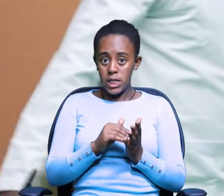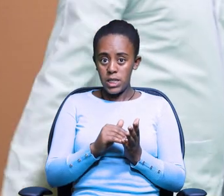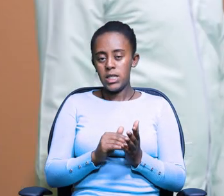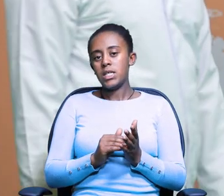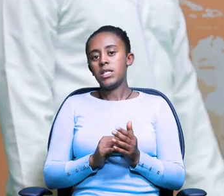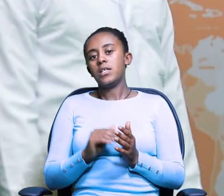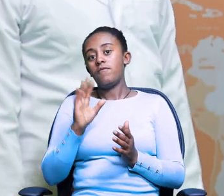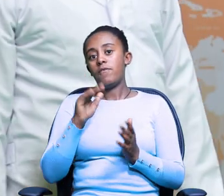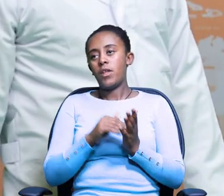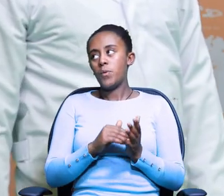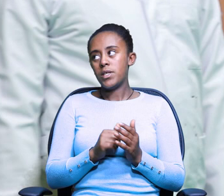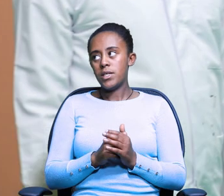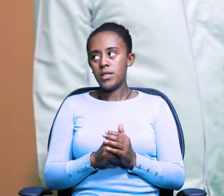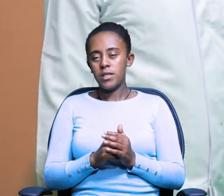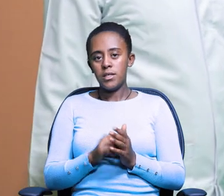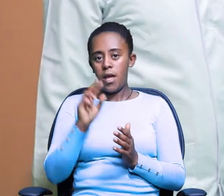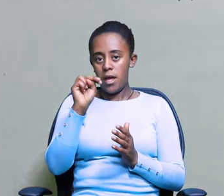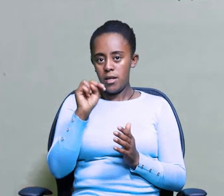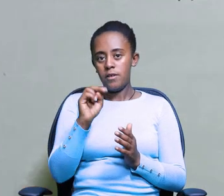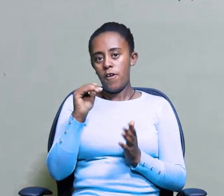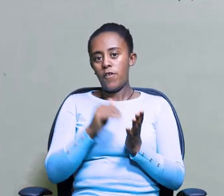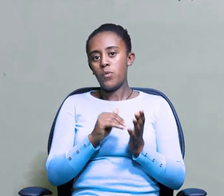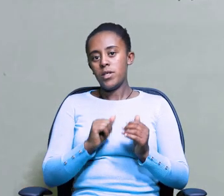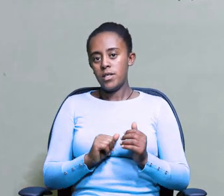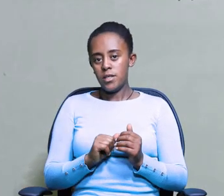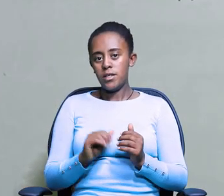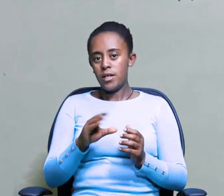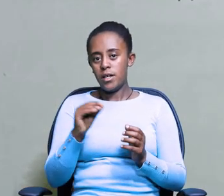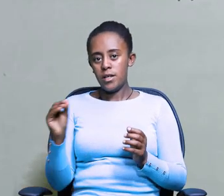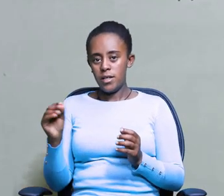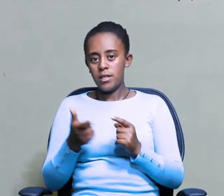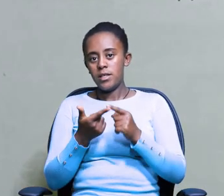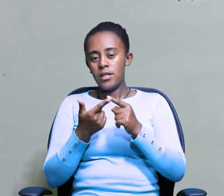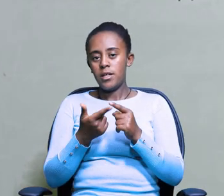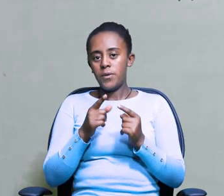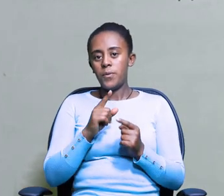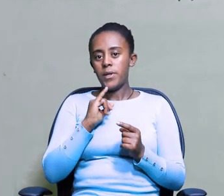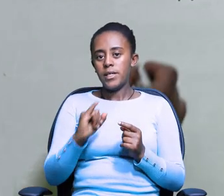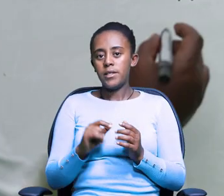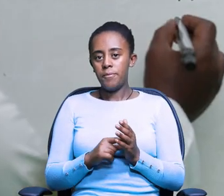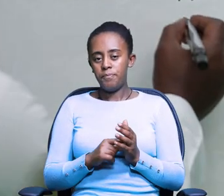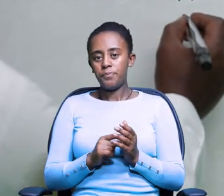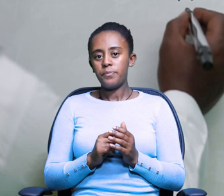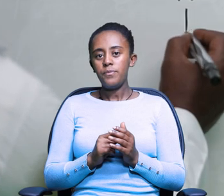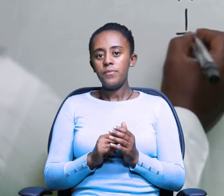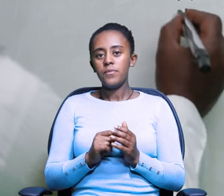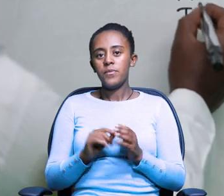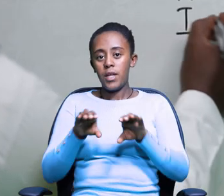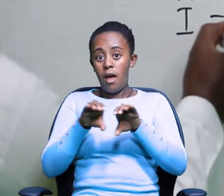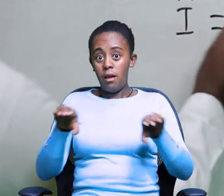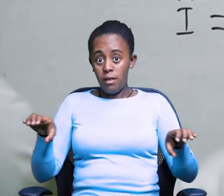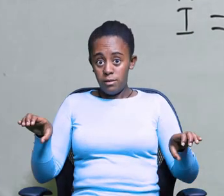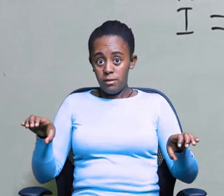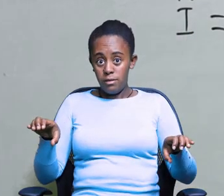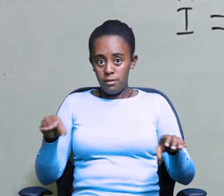5,000 turns. 5,000 turns. And the second one is the current that